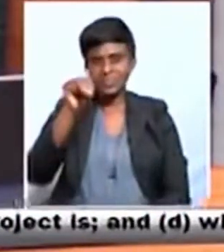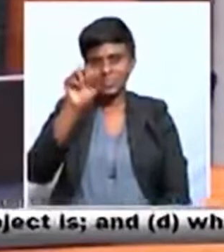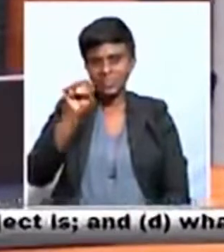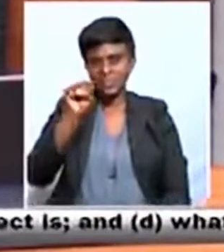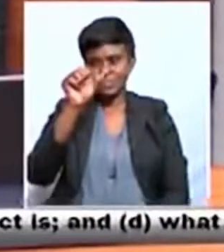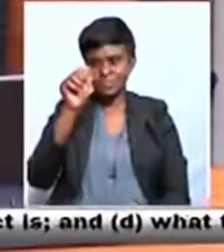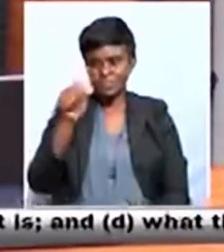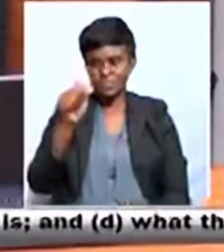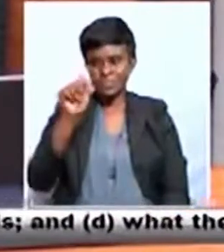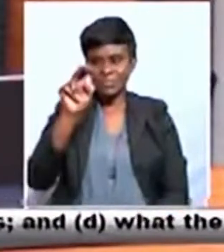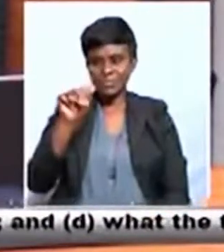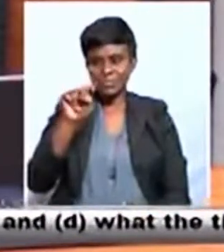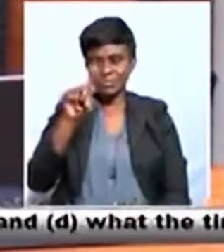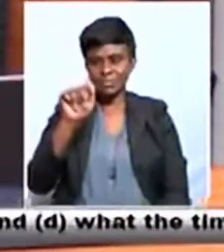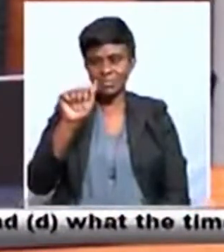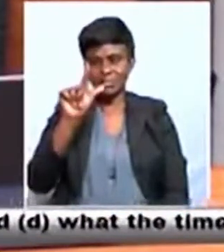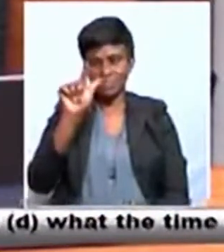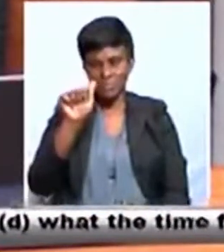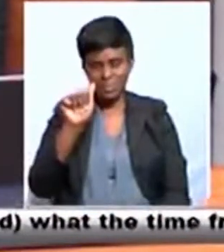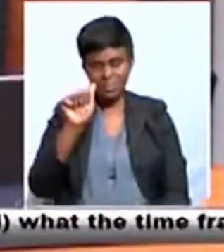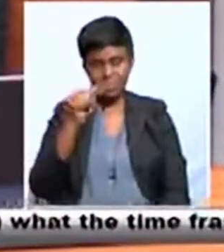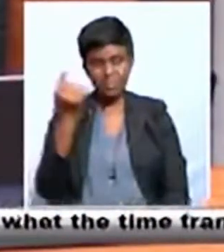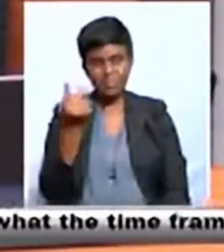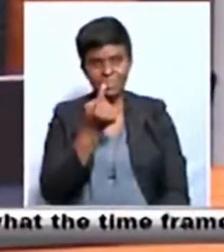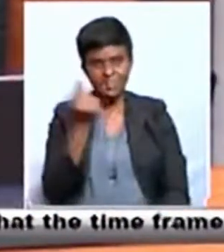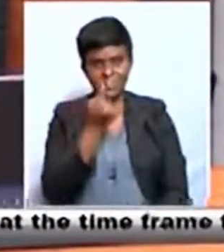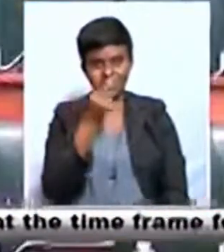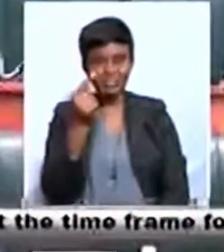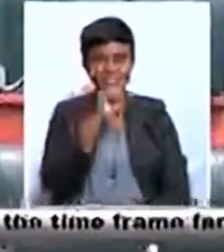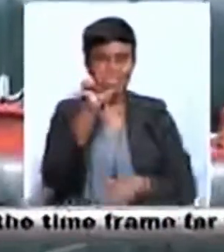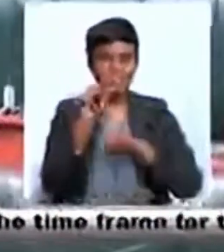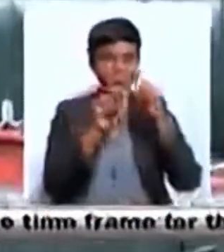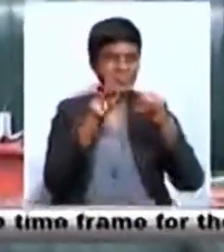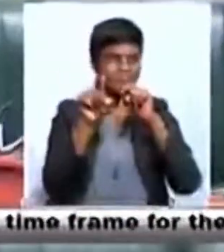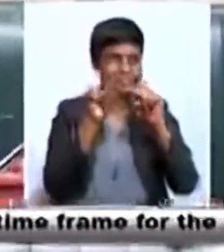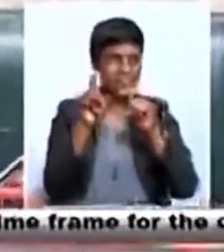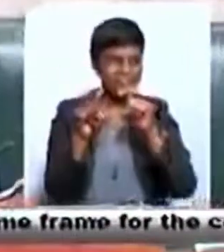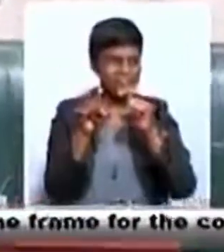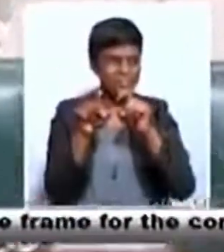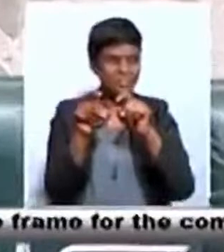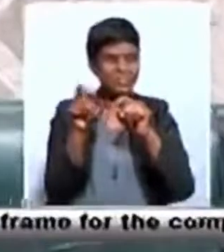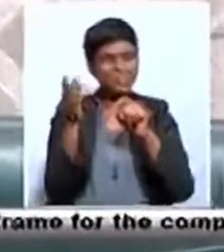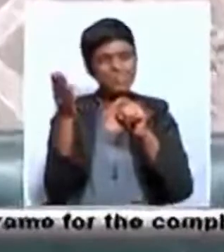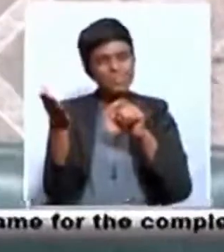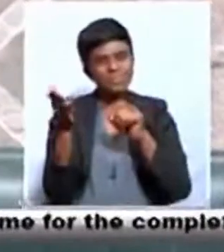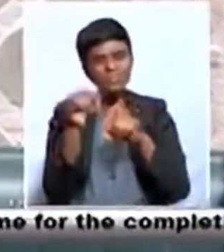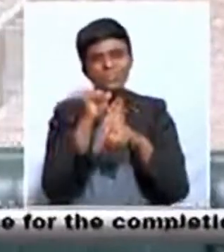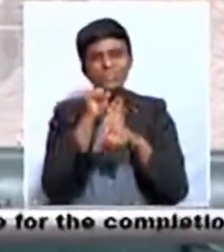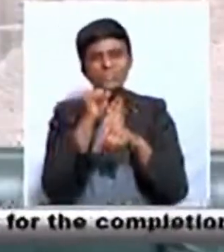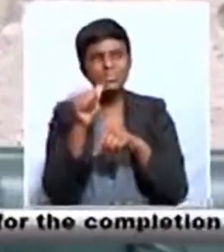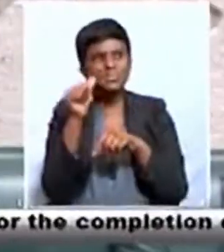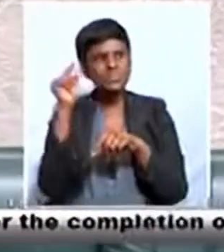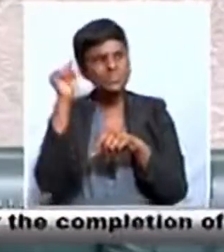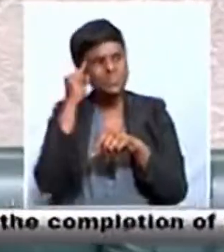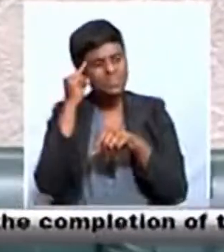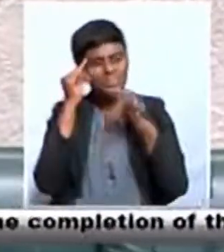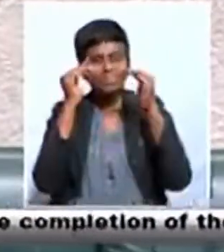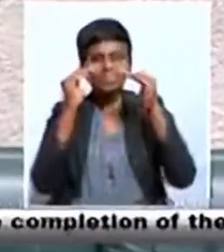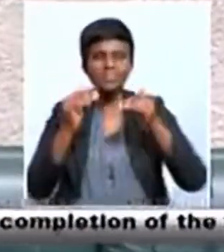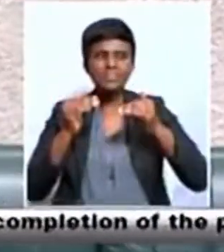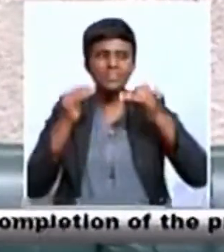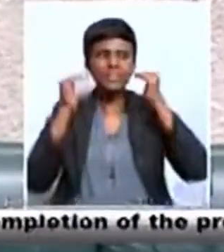Thank you, Madam Speaker. Just a follow-up question, Minister. Don't you think of upgrading